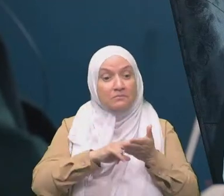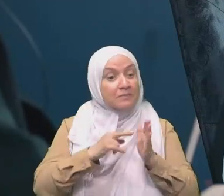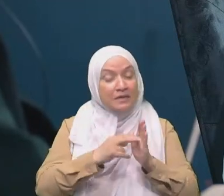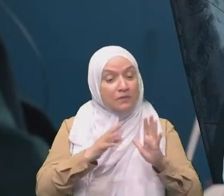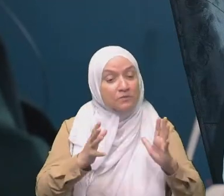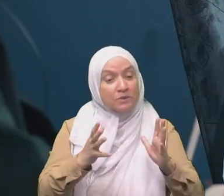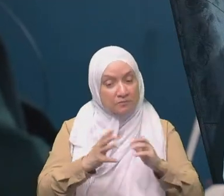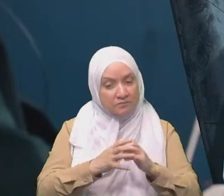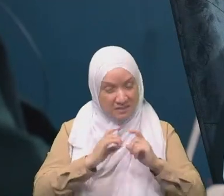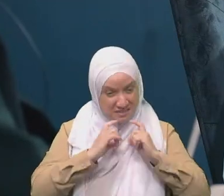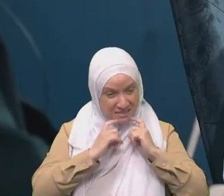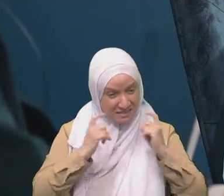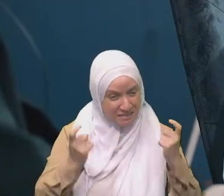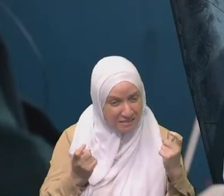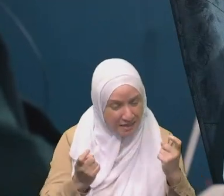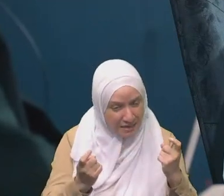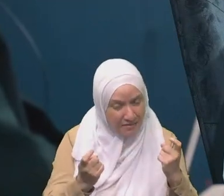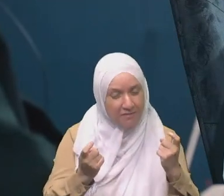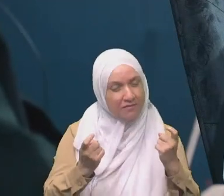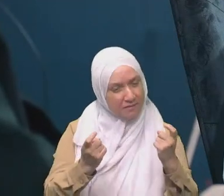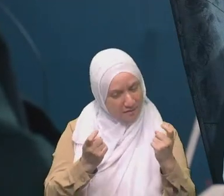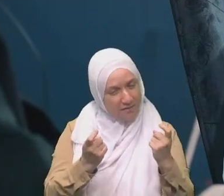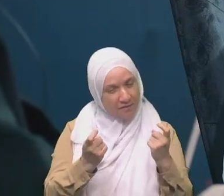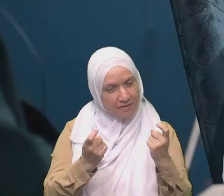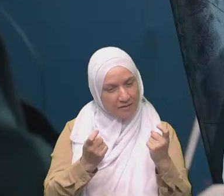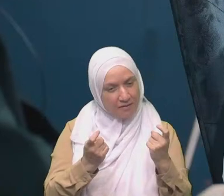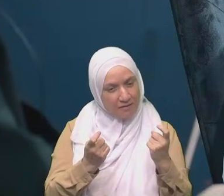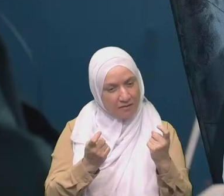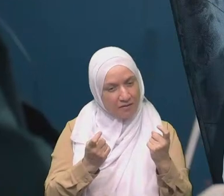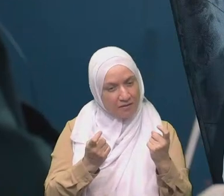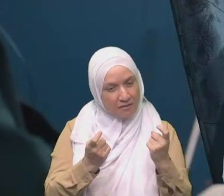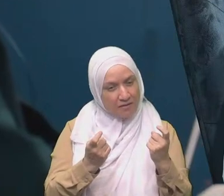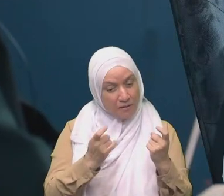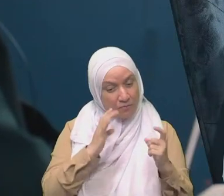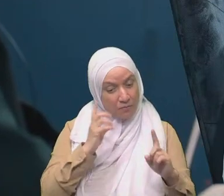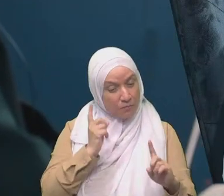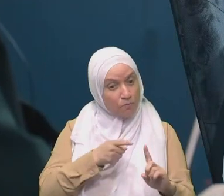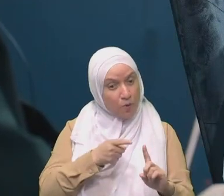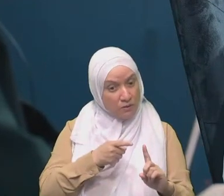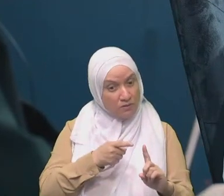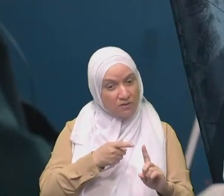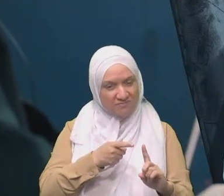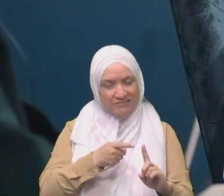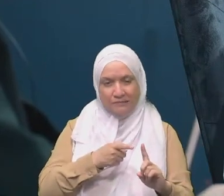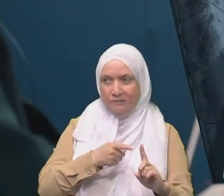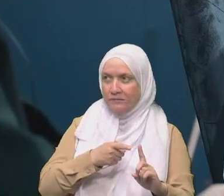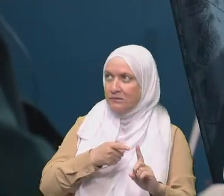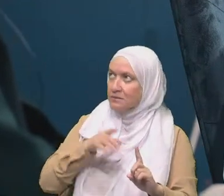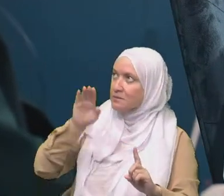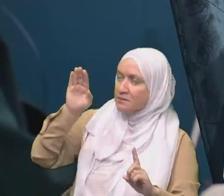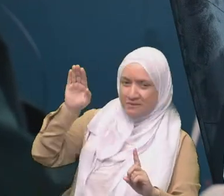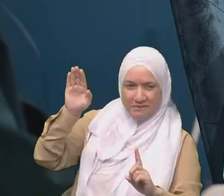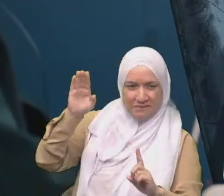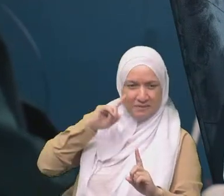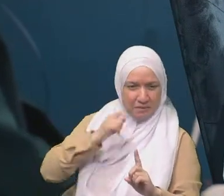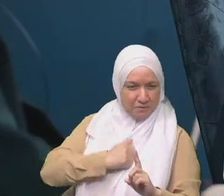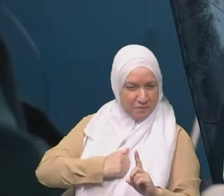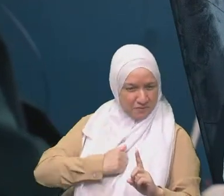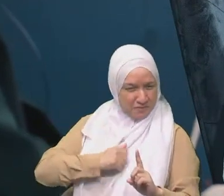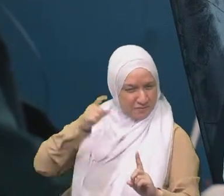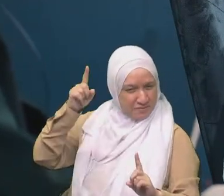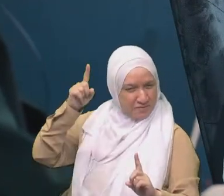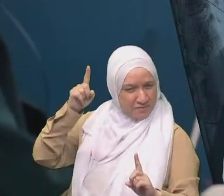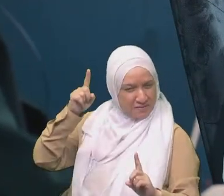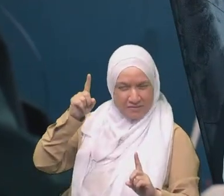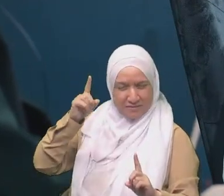about actually repenting to Allah subhanahu wa ta'ala that wiped that out. So not just making a good deed, but to come